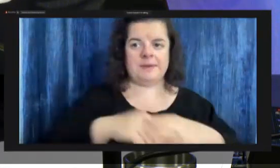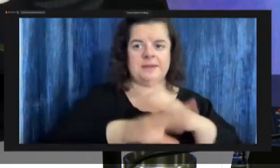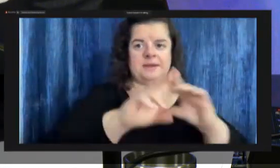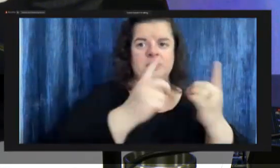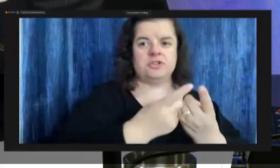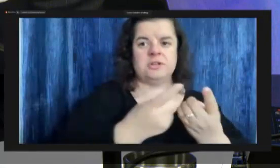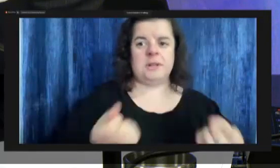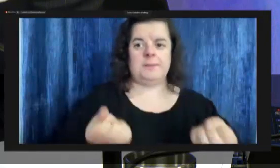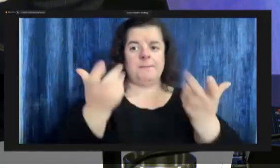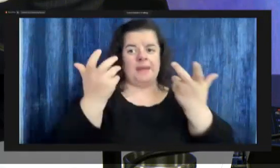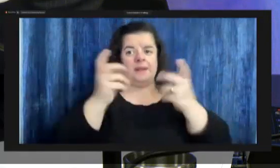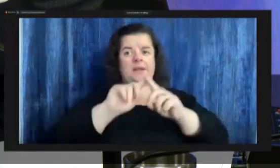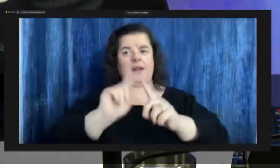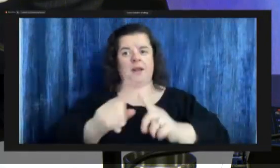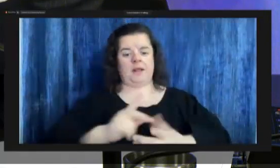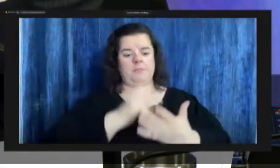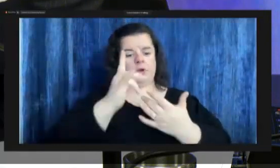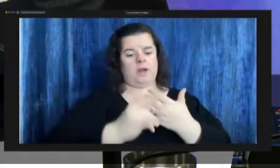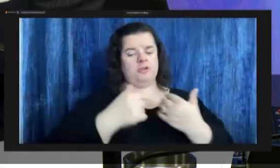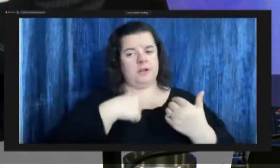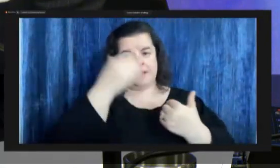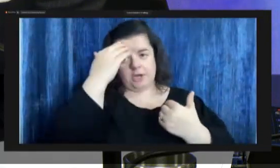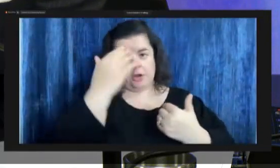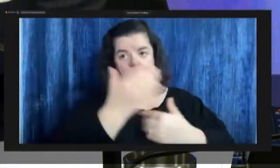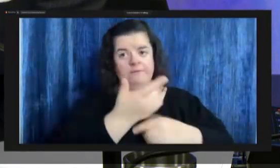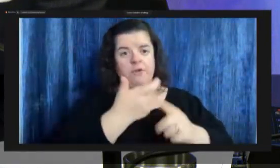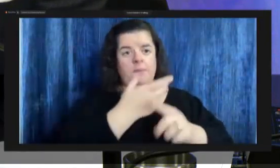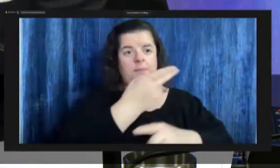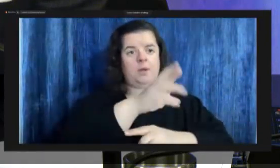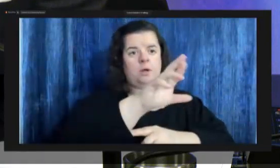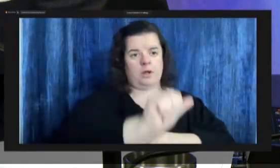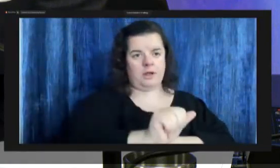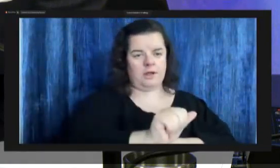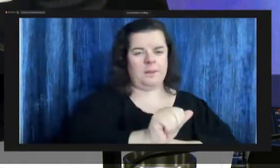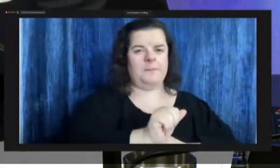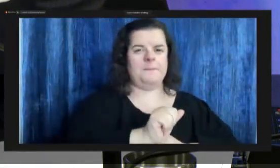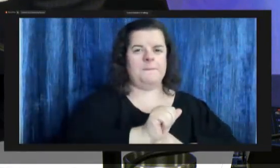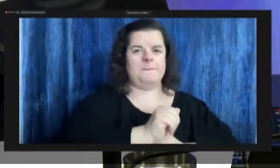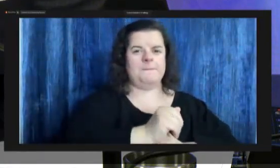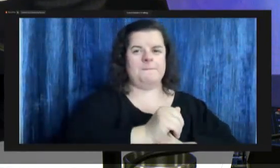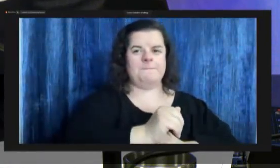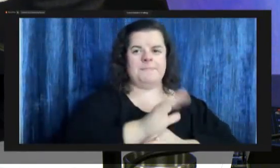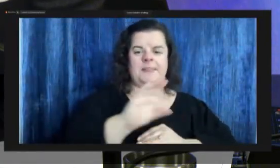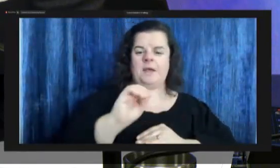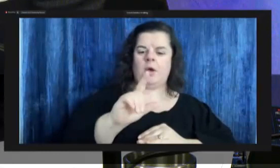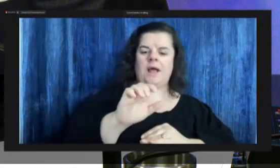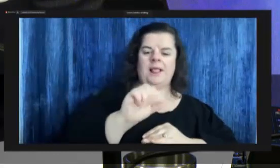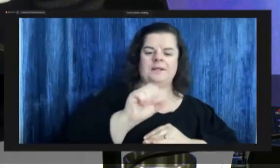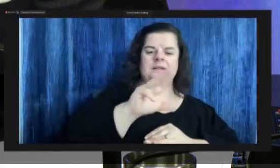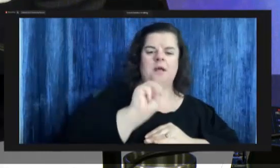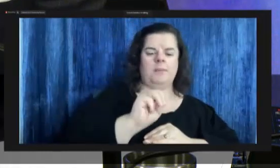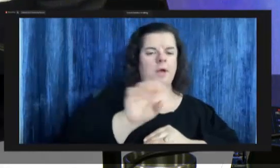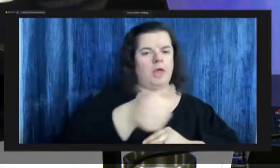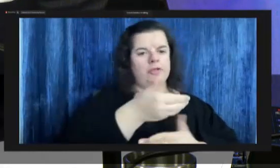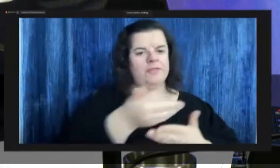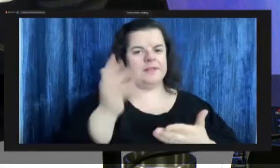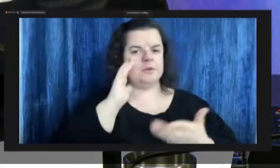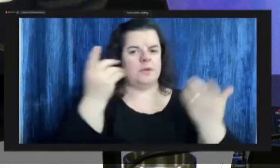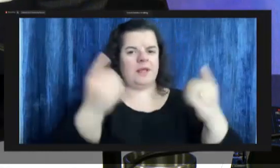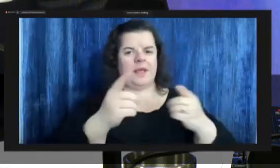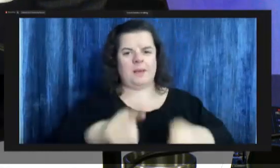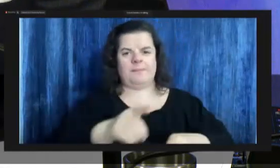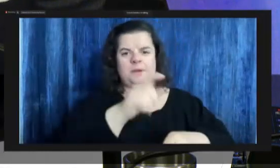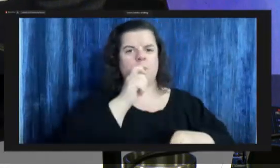other projects that I know just because I'm at the URA. There's the Coliseum. There's other things that are going to happen that he won't be